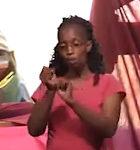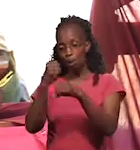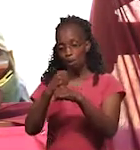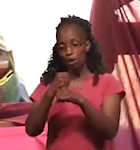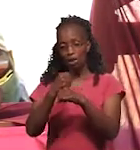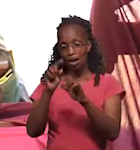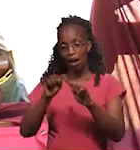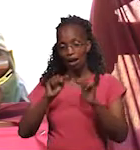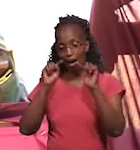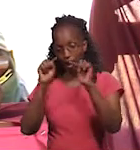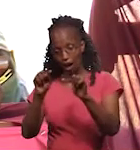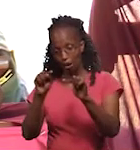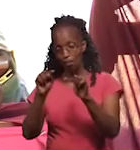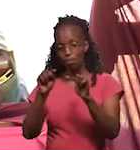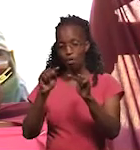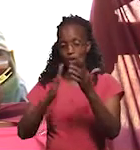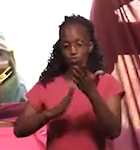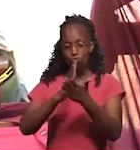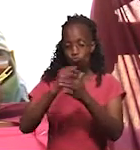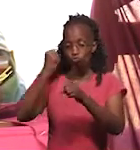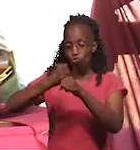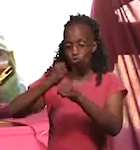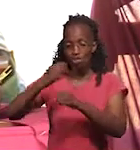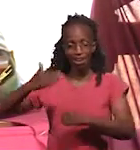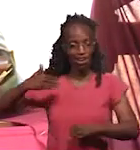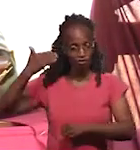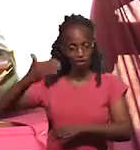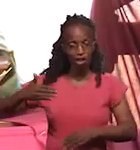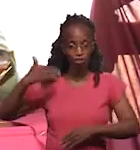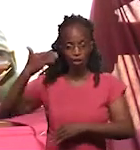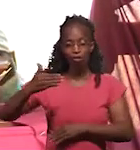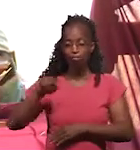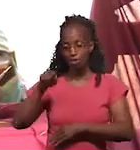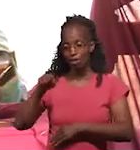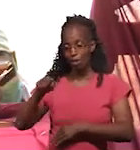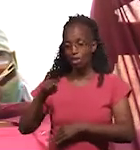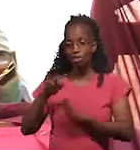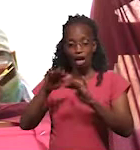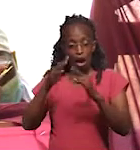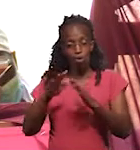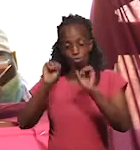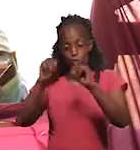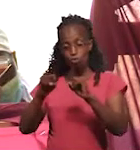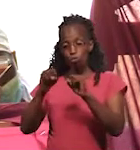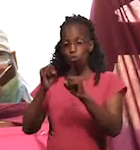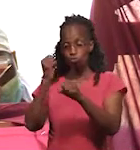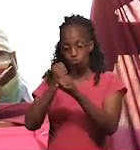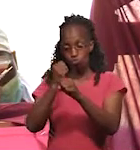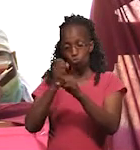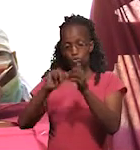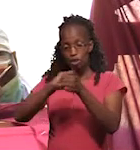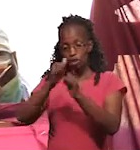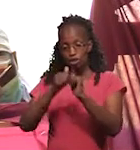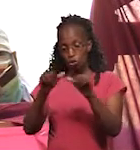that you are doing it every day. It becomes a routine. That's how change occurs.